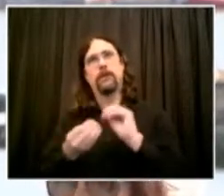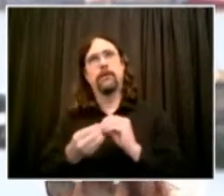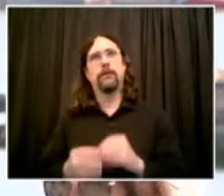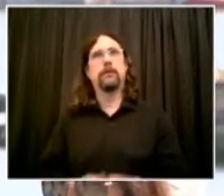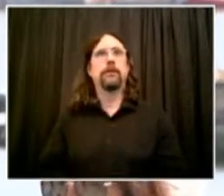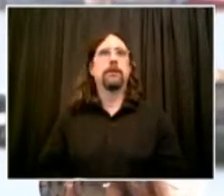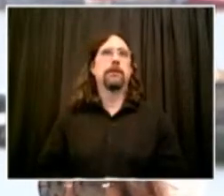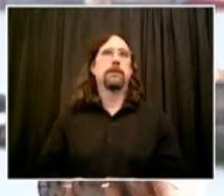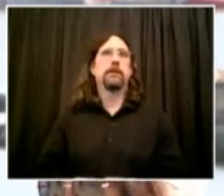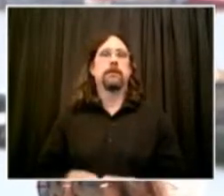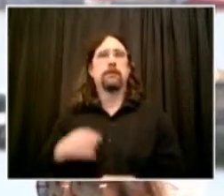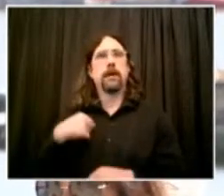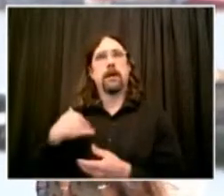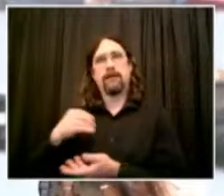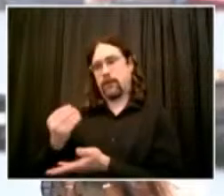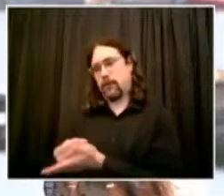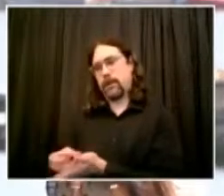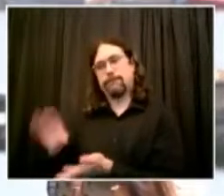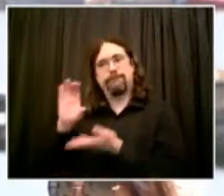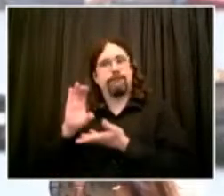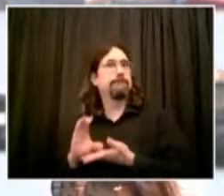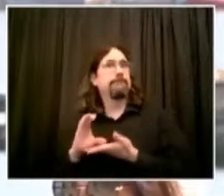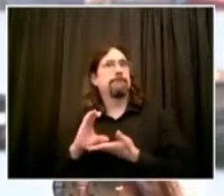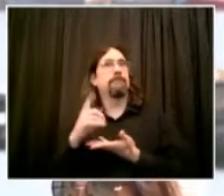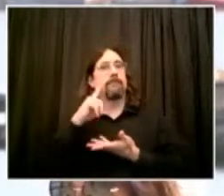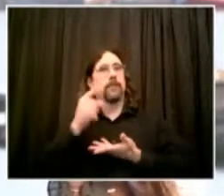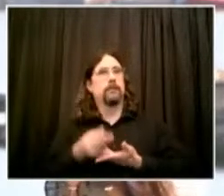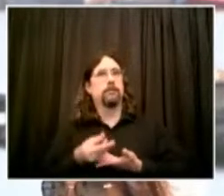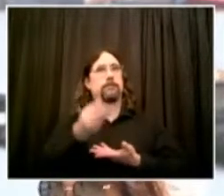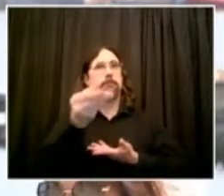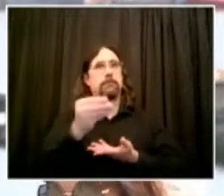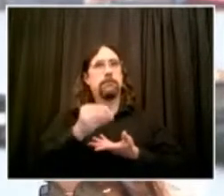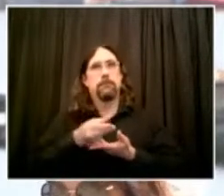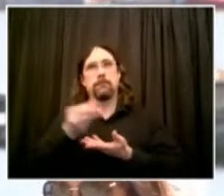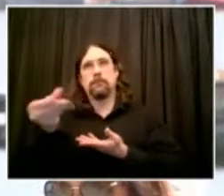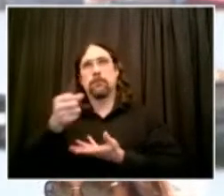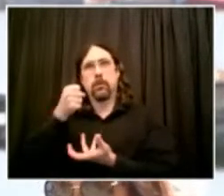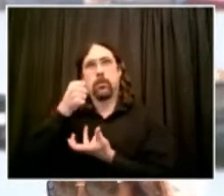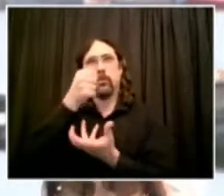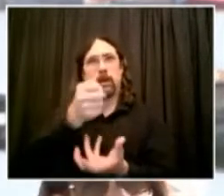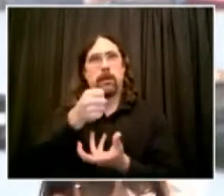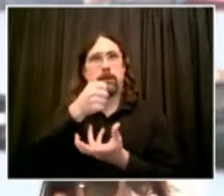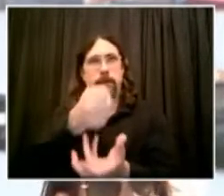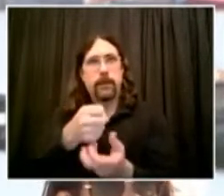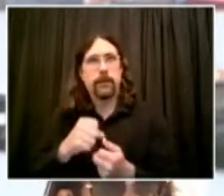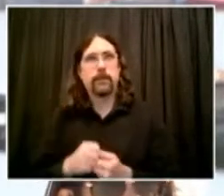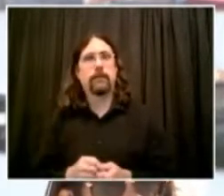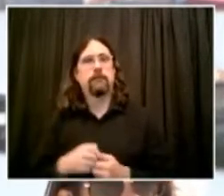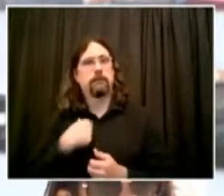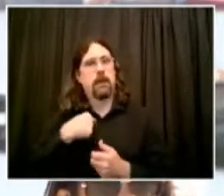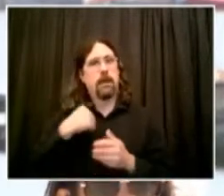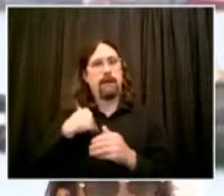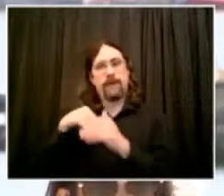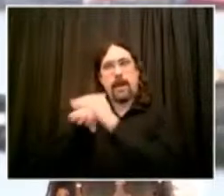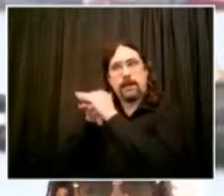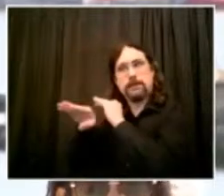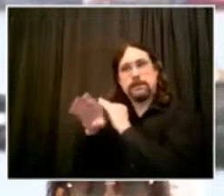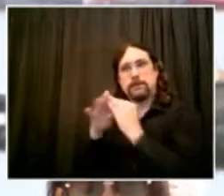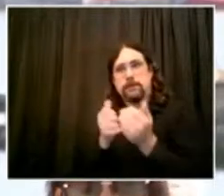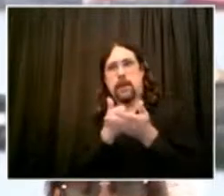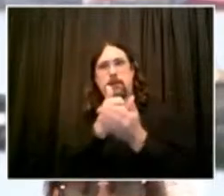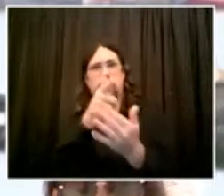help you as well. We have federal, state, and city funding available, and we want to make sure that you're able to get those